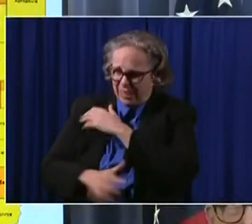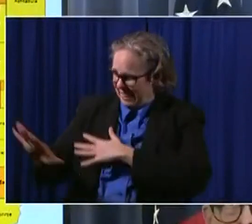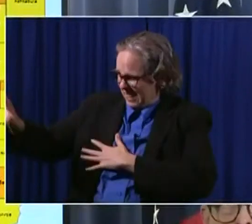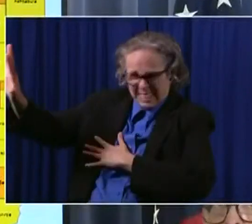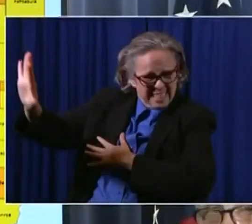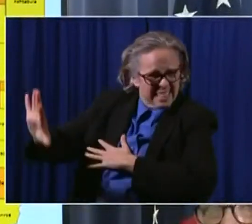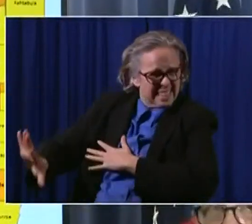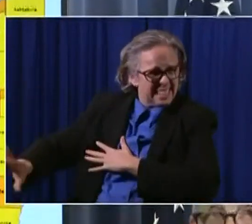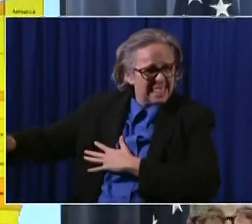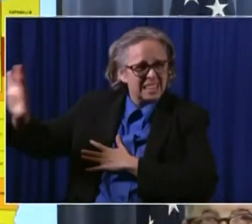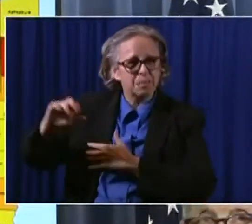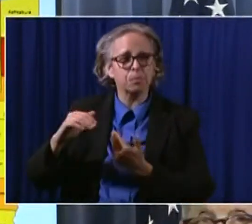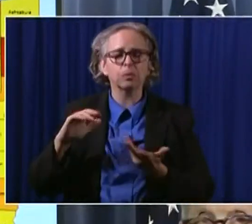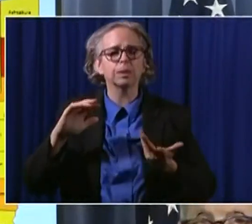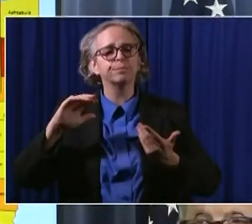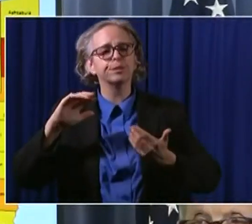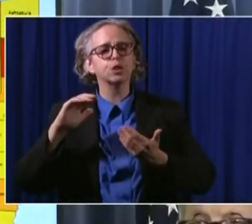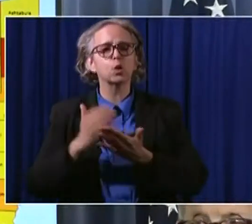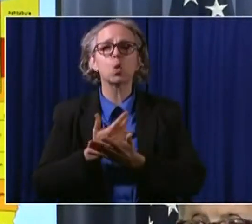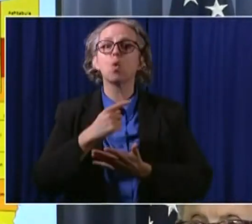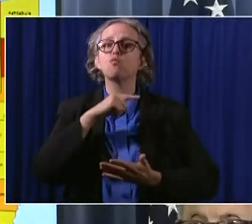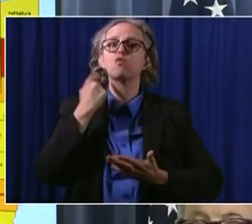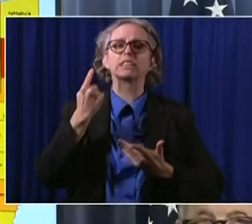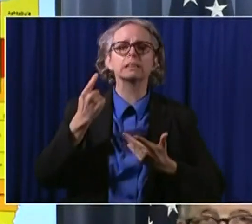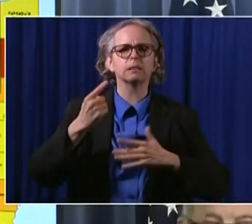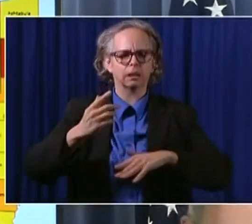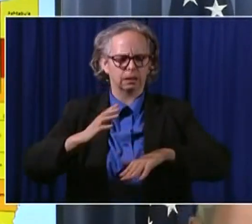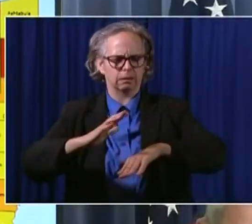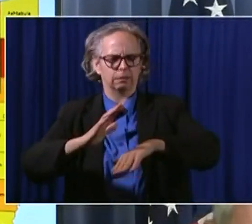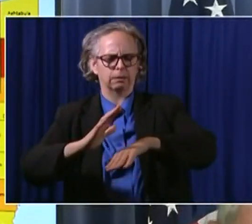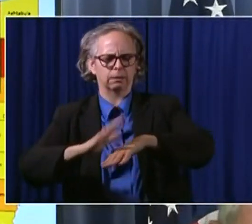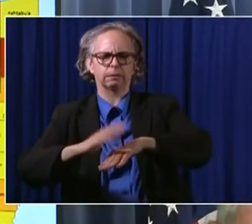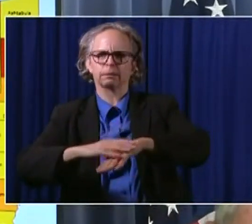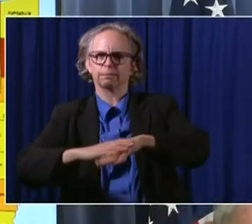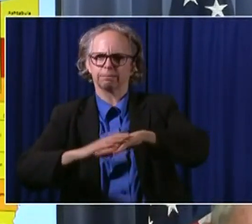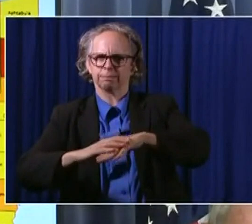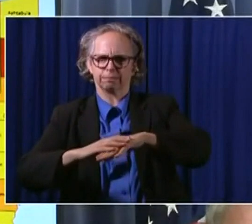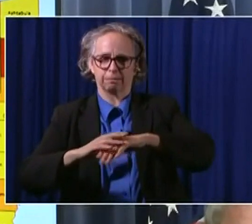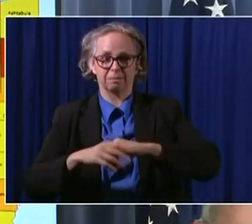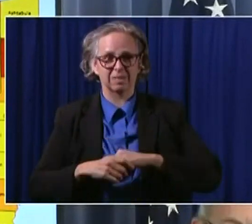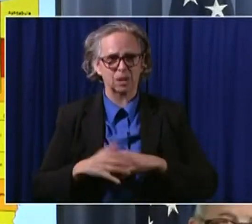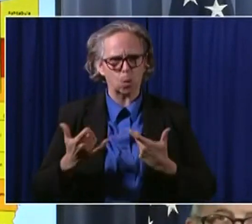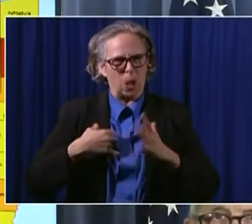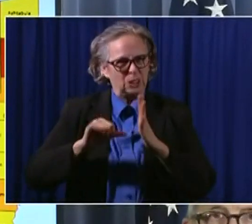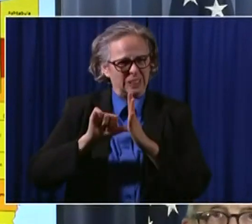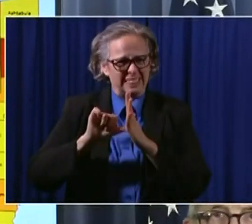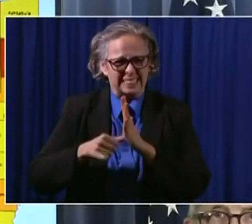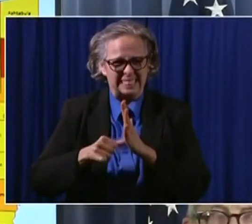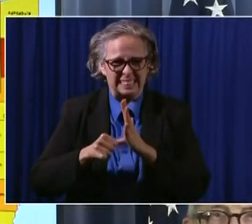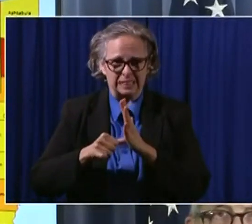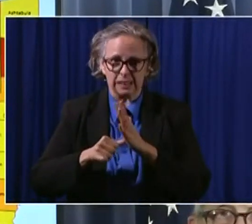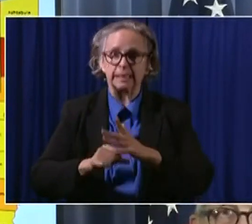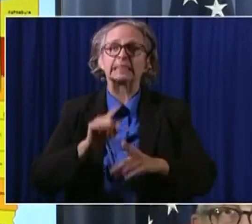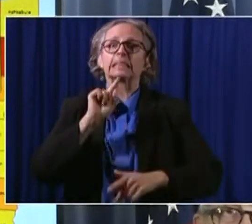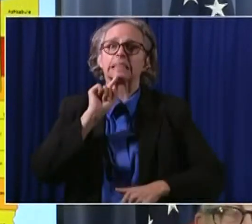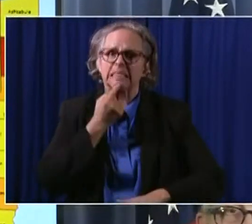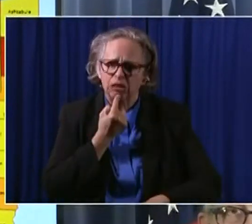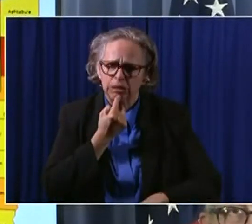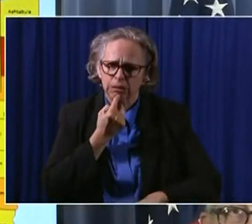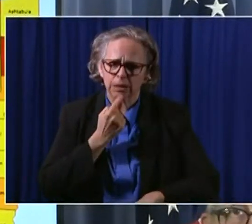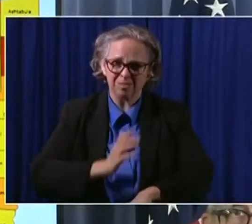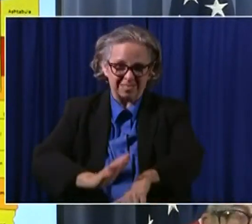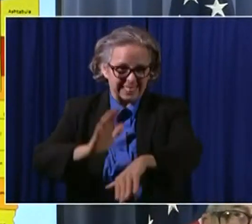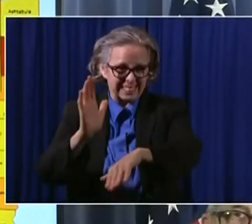risk level alert. And again, I would put emphasis on alert. It is to alert people to where their county is, to give